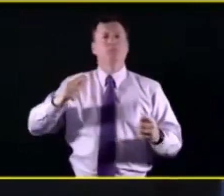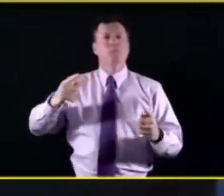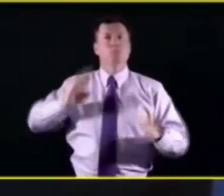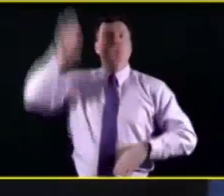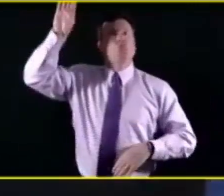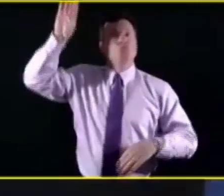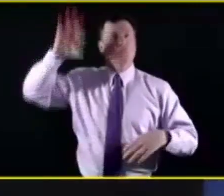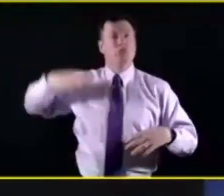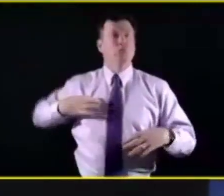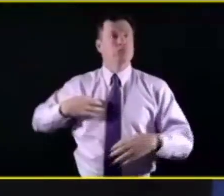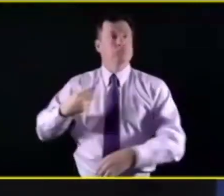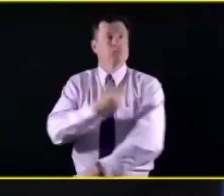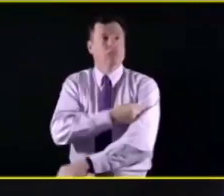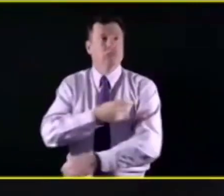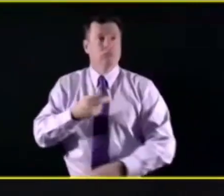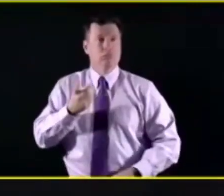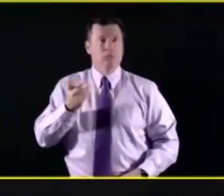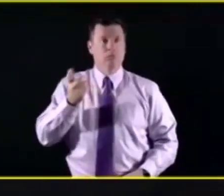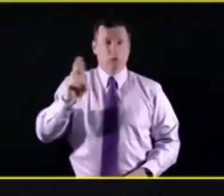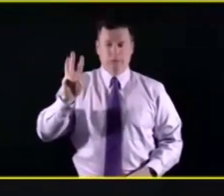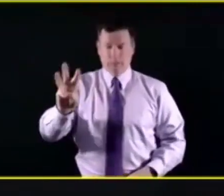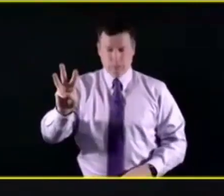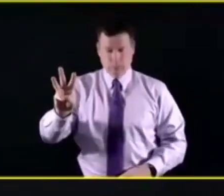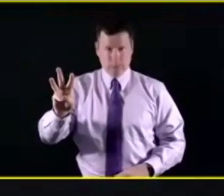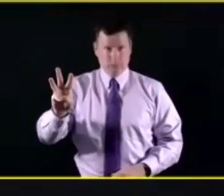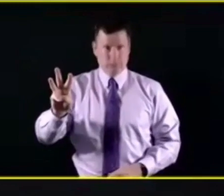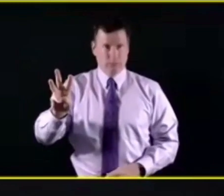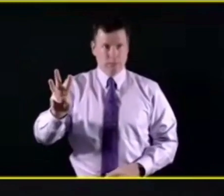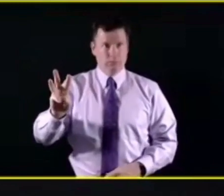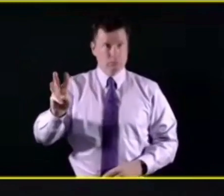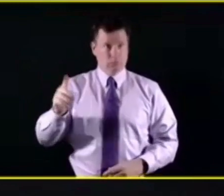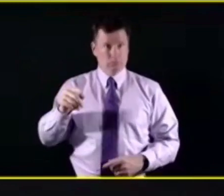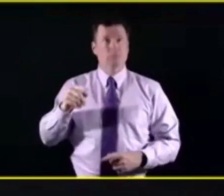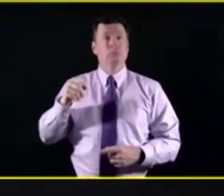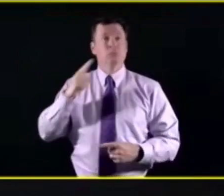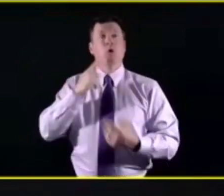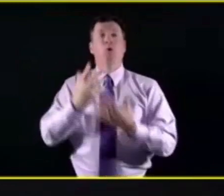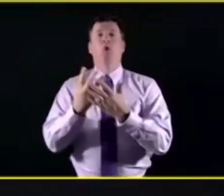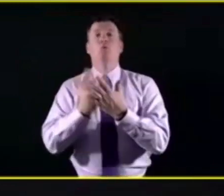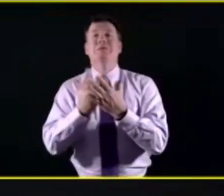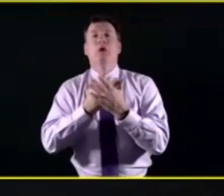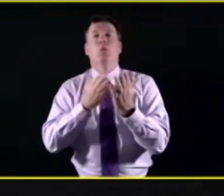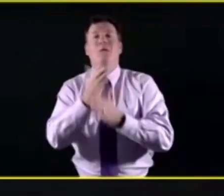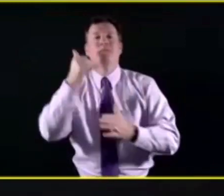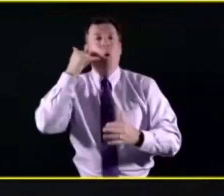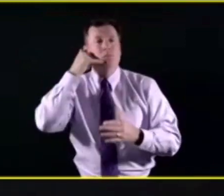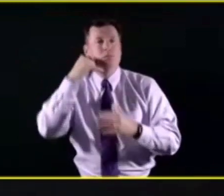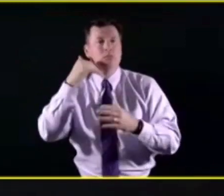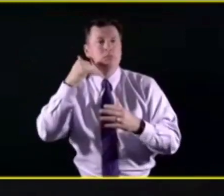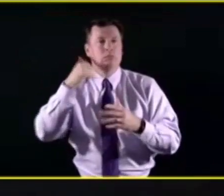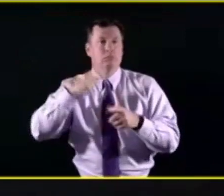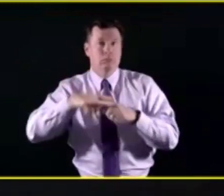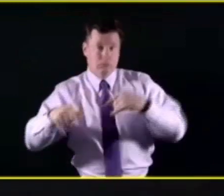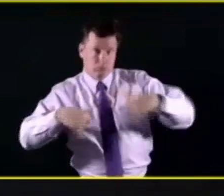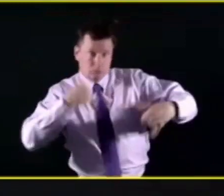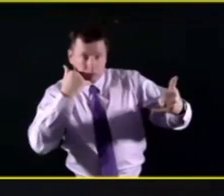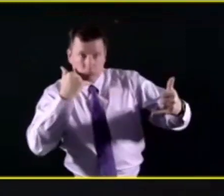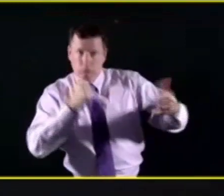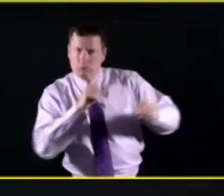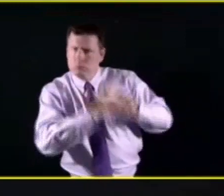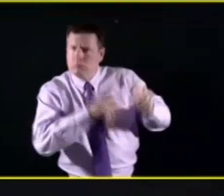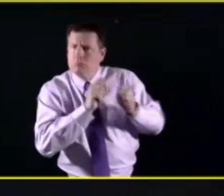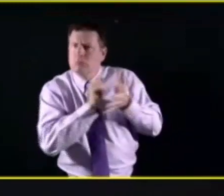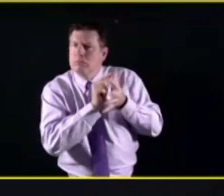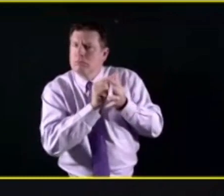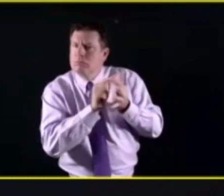by phone to ascertain that they qualify to be in this early phase study.